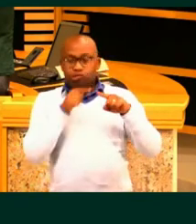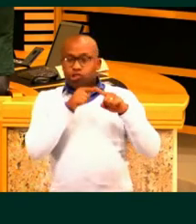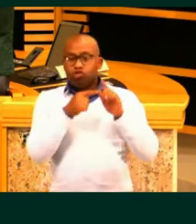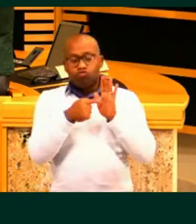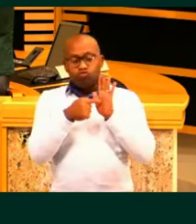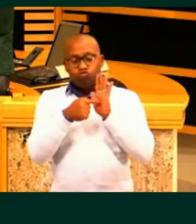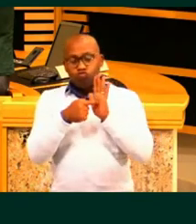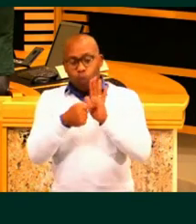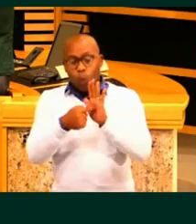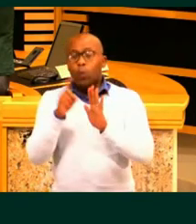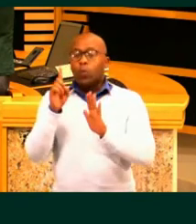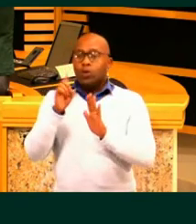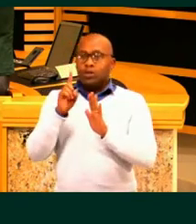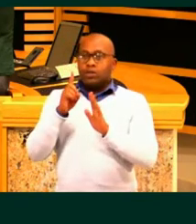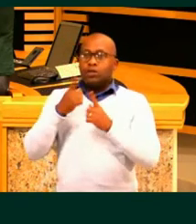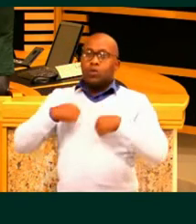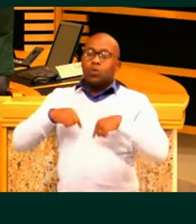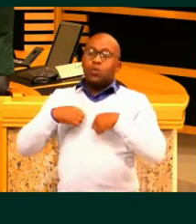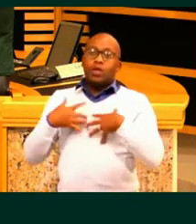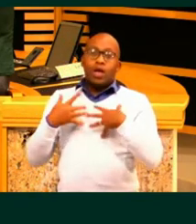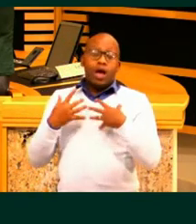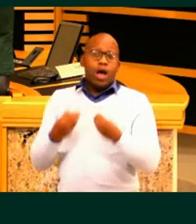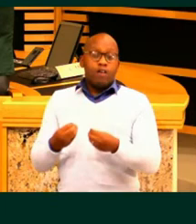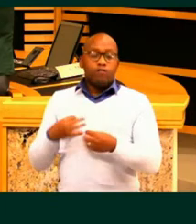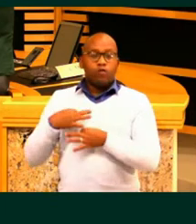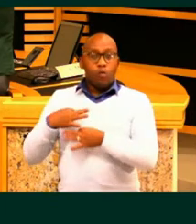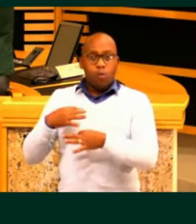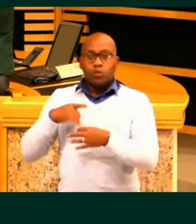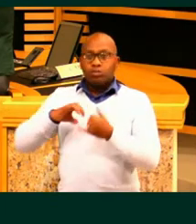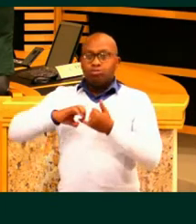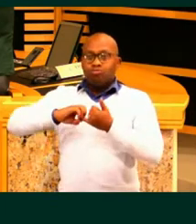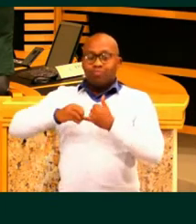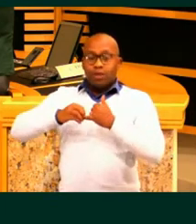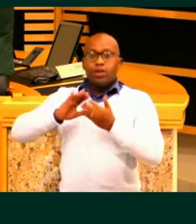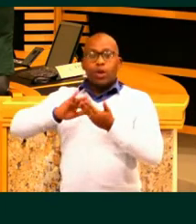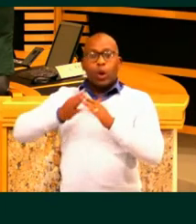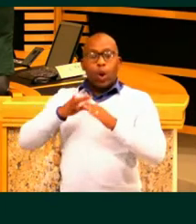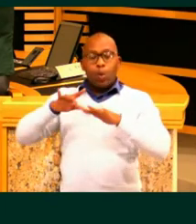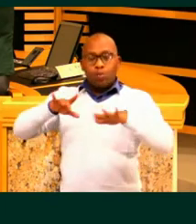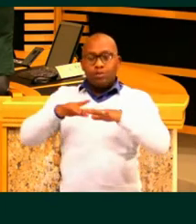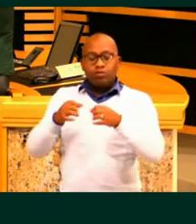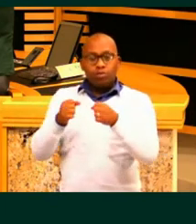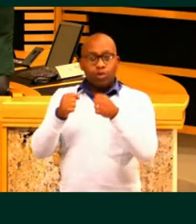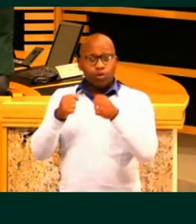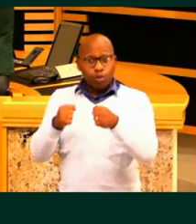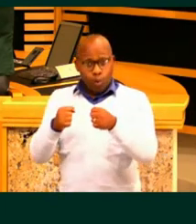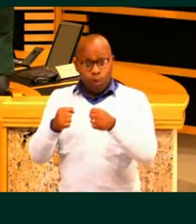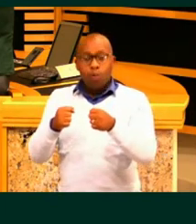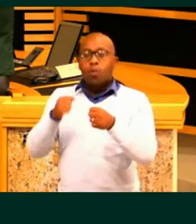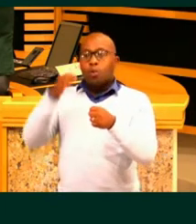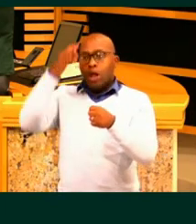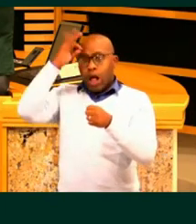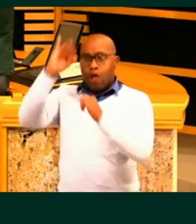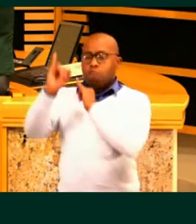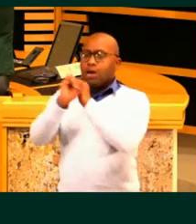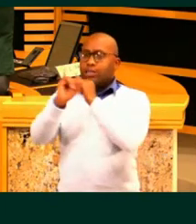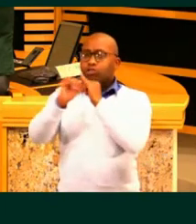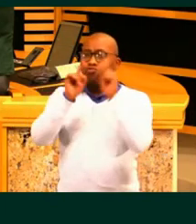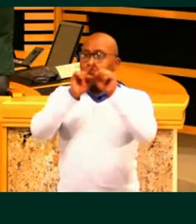that we have of building a stable society and a stable institutions of